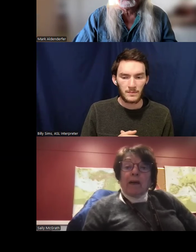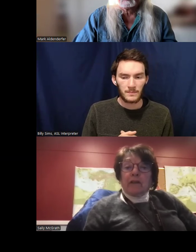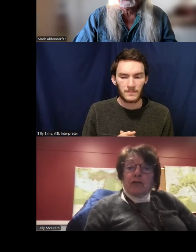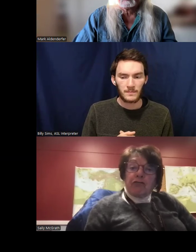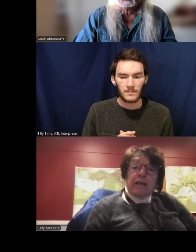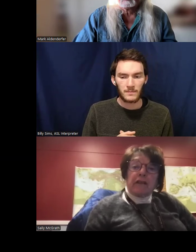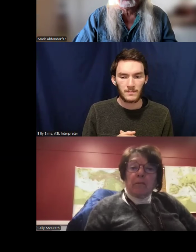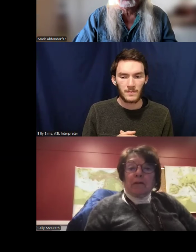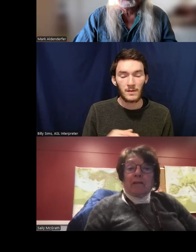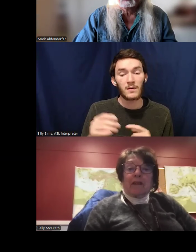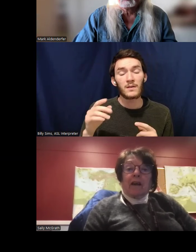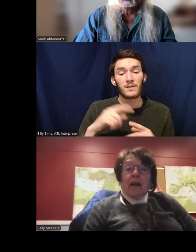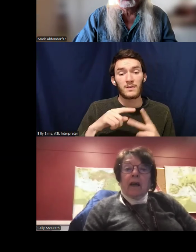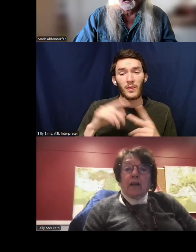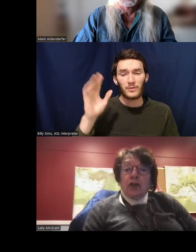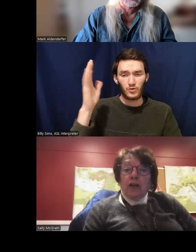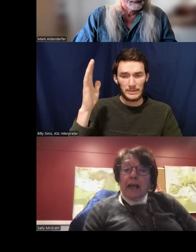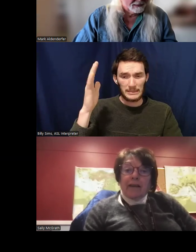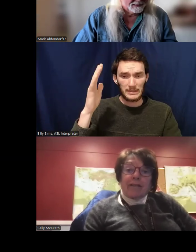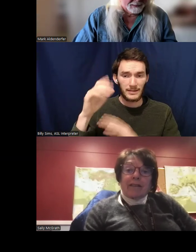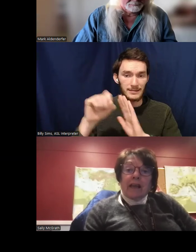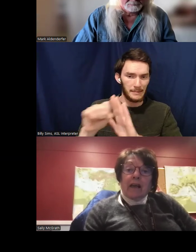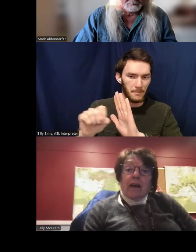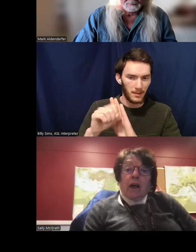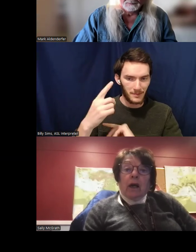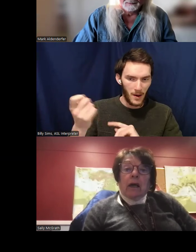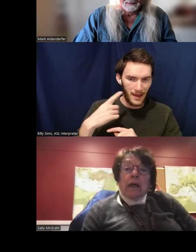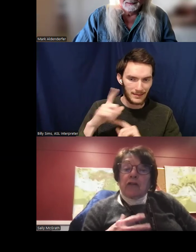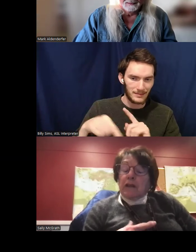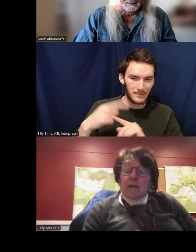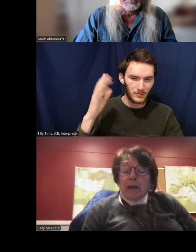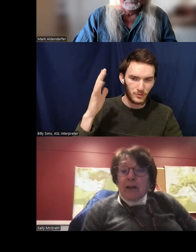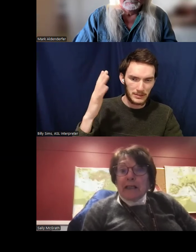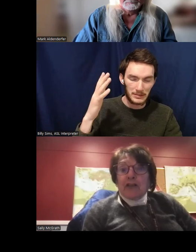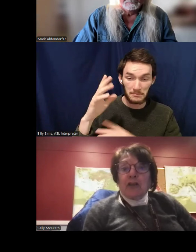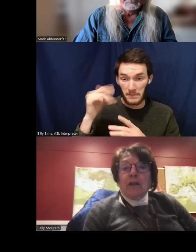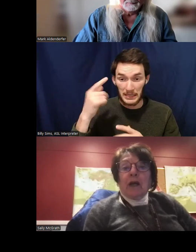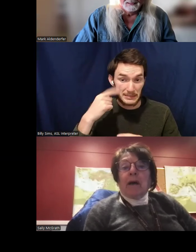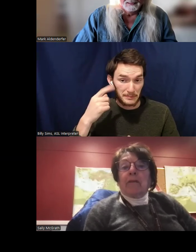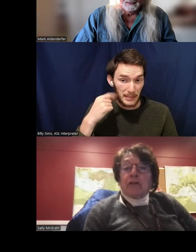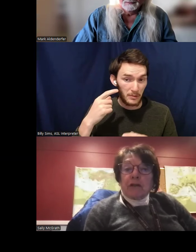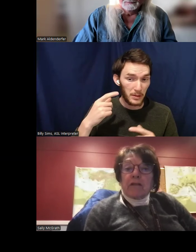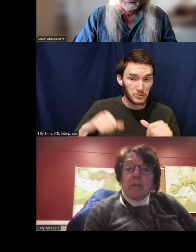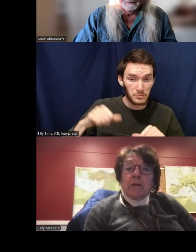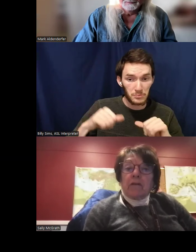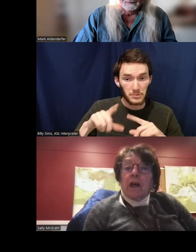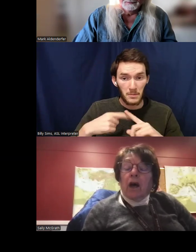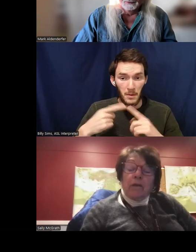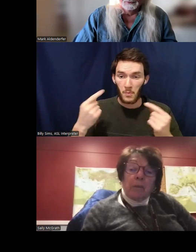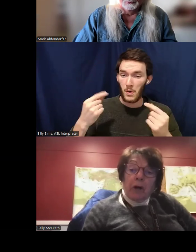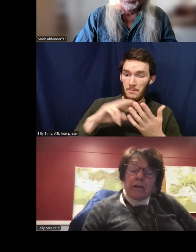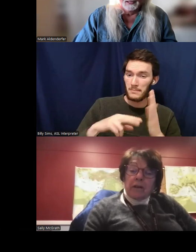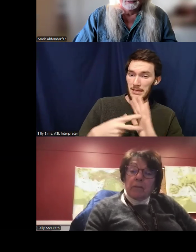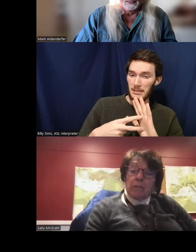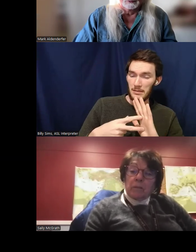What about your tree symbols? John asked, is there any speculation about the tree symbols on